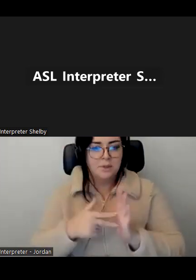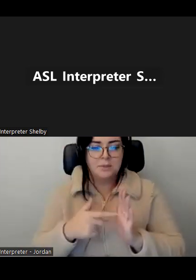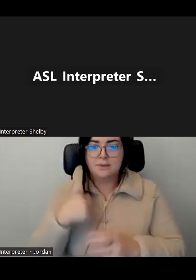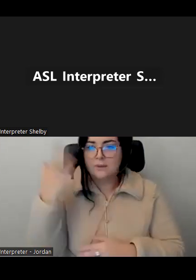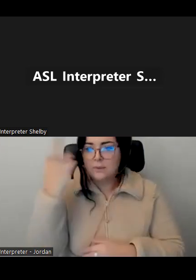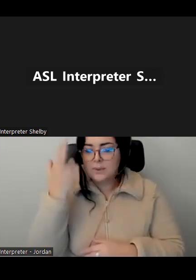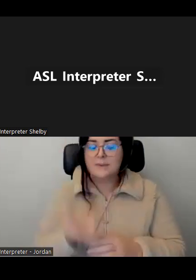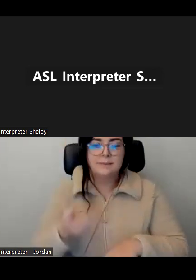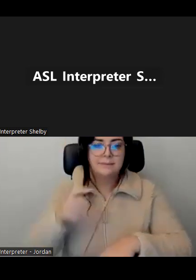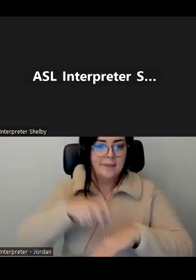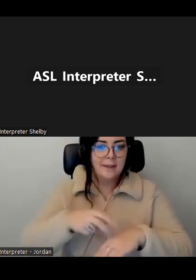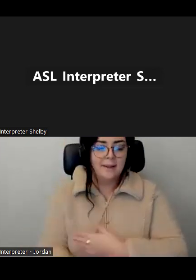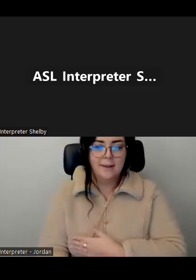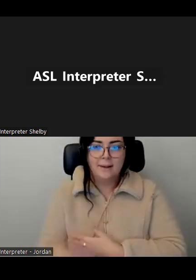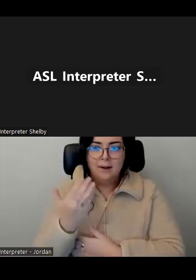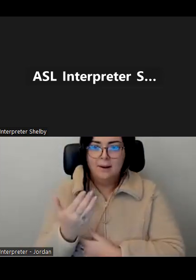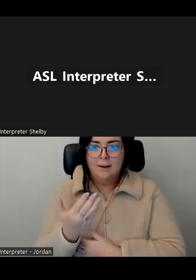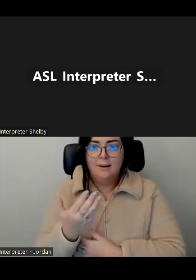it's looking after,